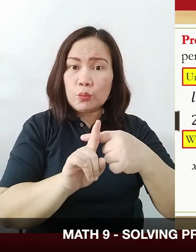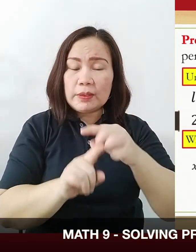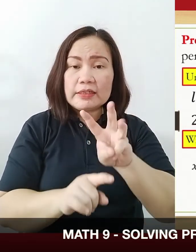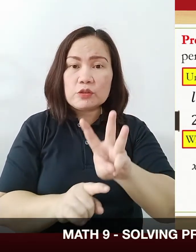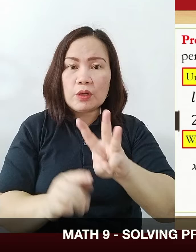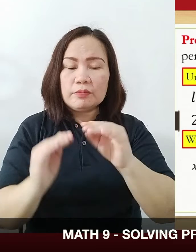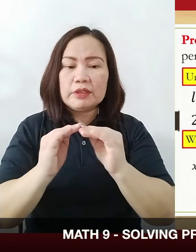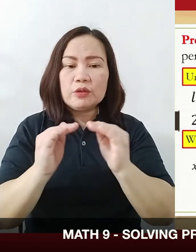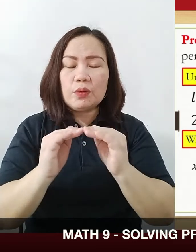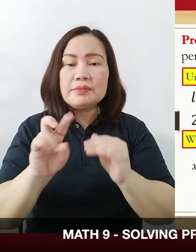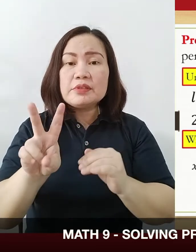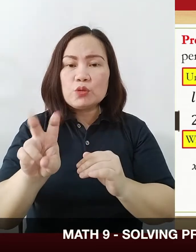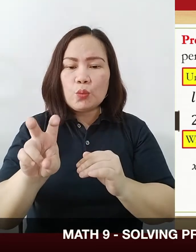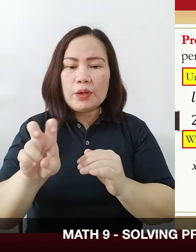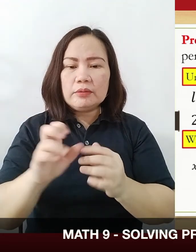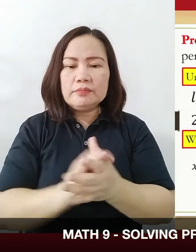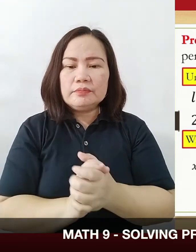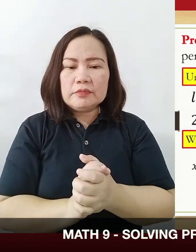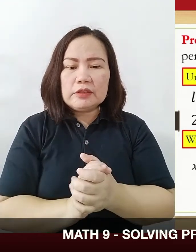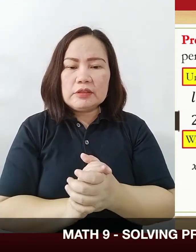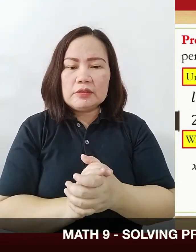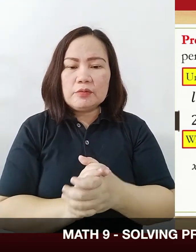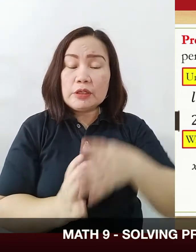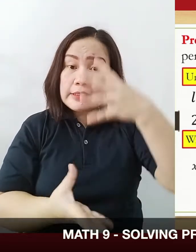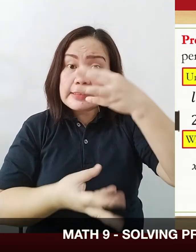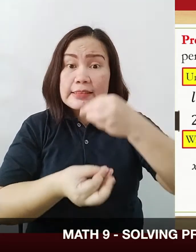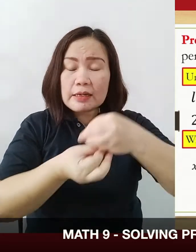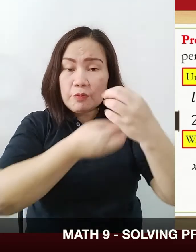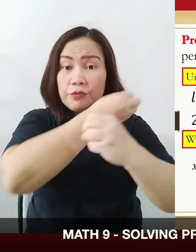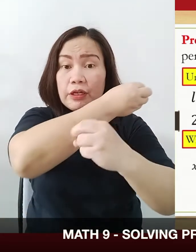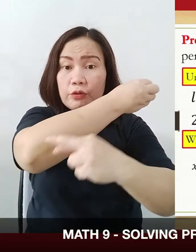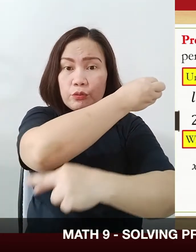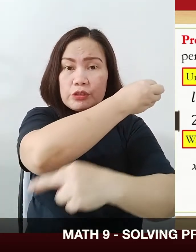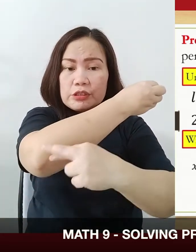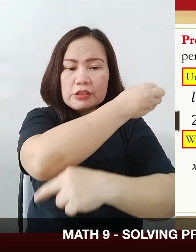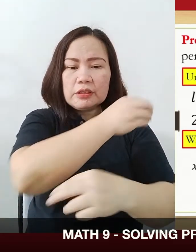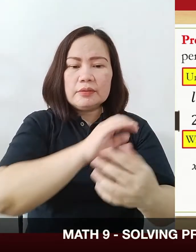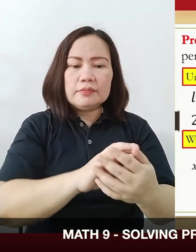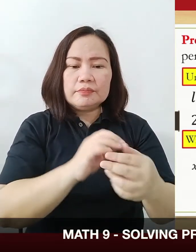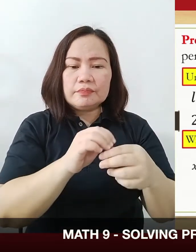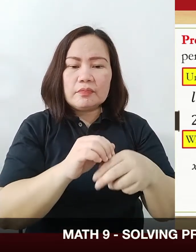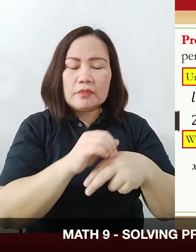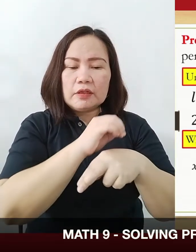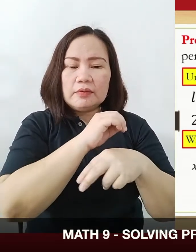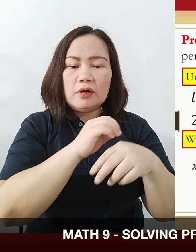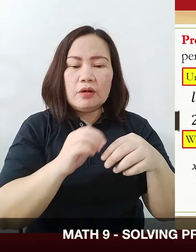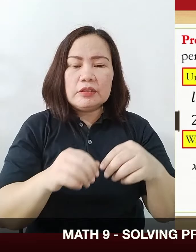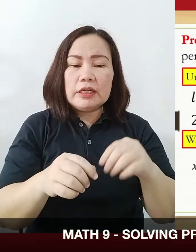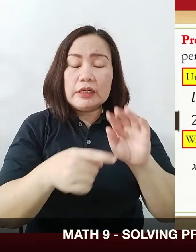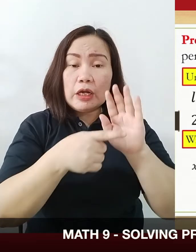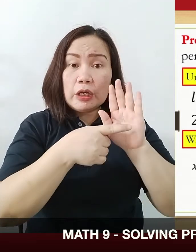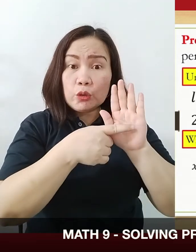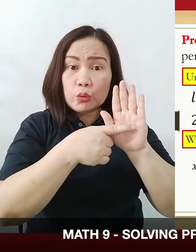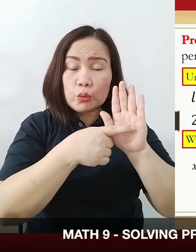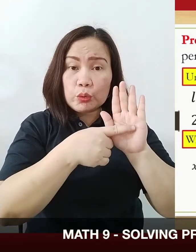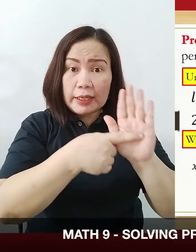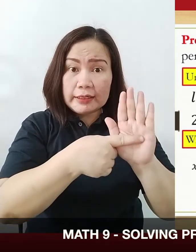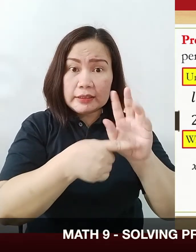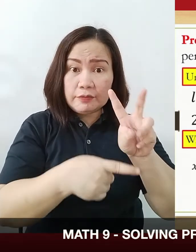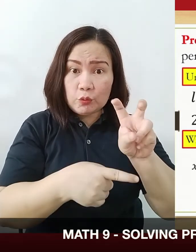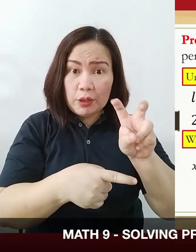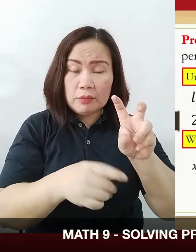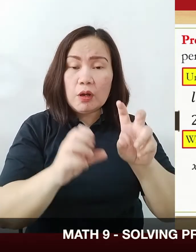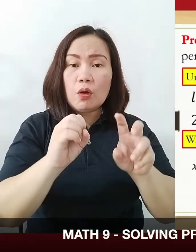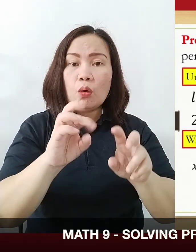width is equal to 12. That's why we have the sum of the roots, which is 12 or negative 12. So,